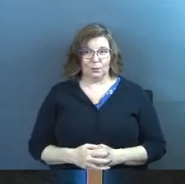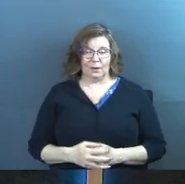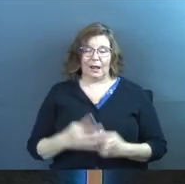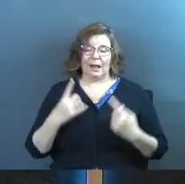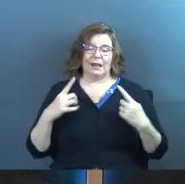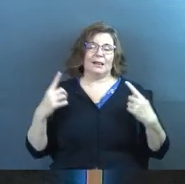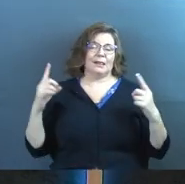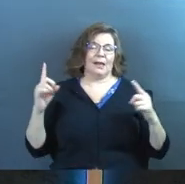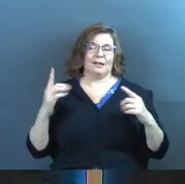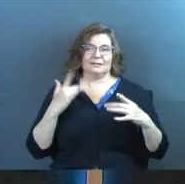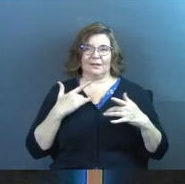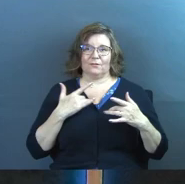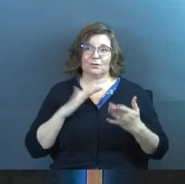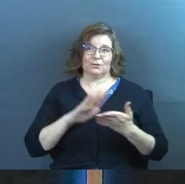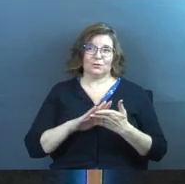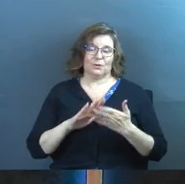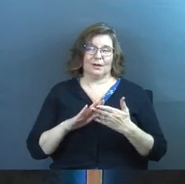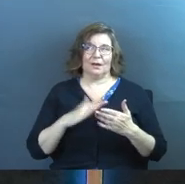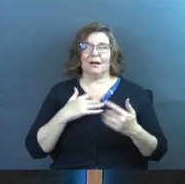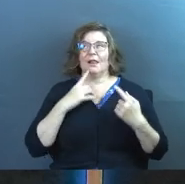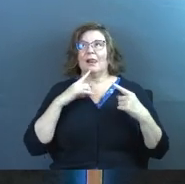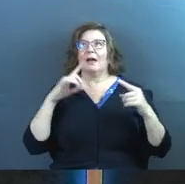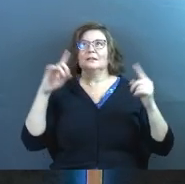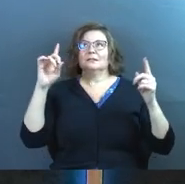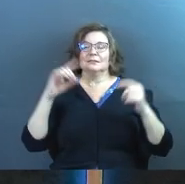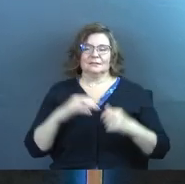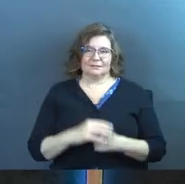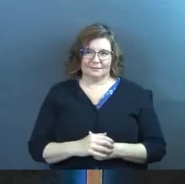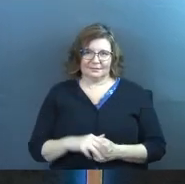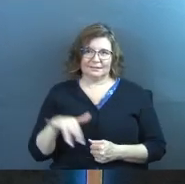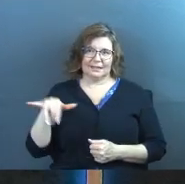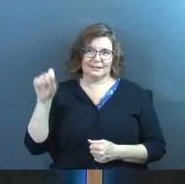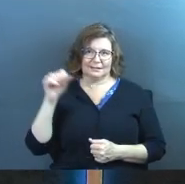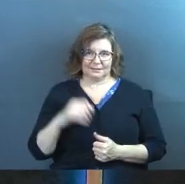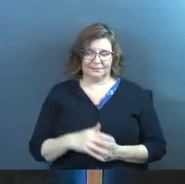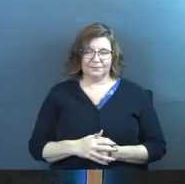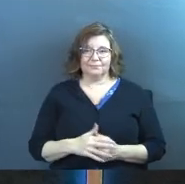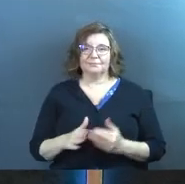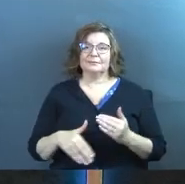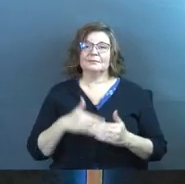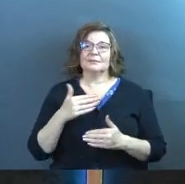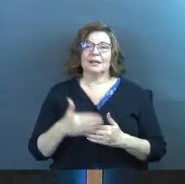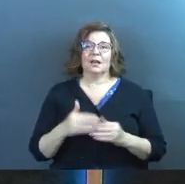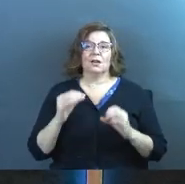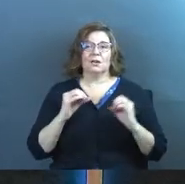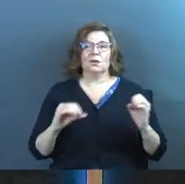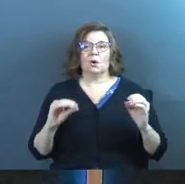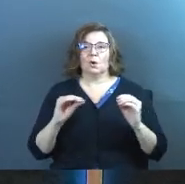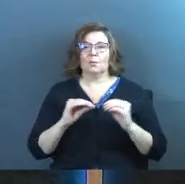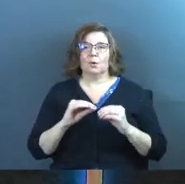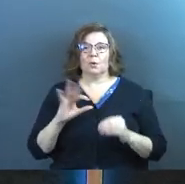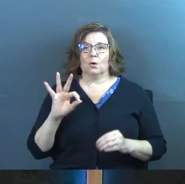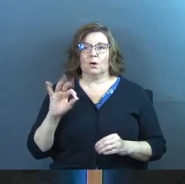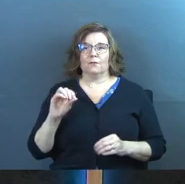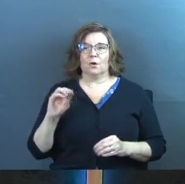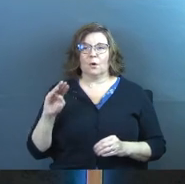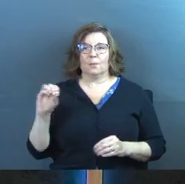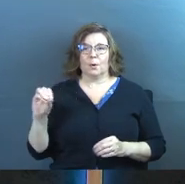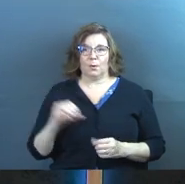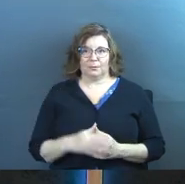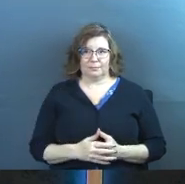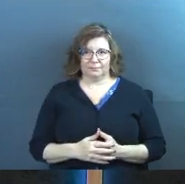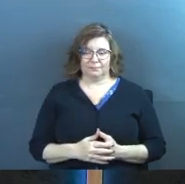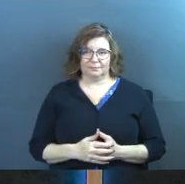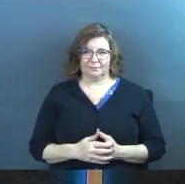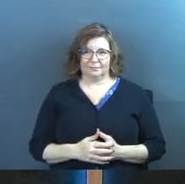At last. Some of you guys are in school and you're like, at last. Yes. Next is no more FOMO.